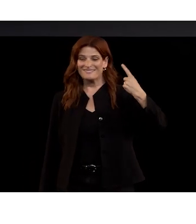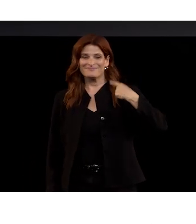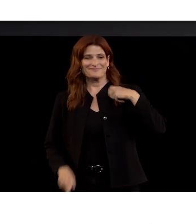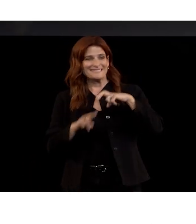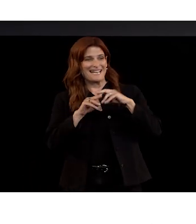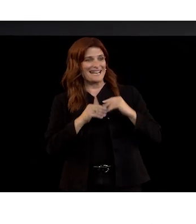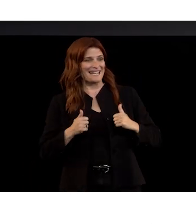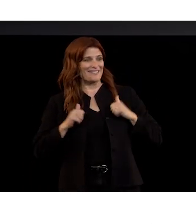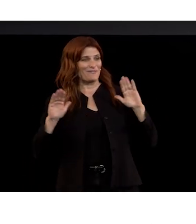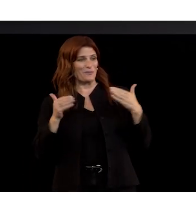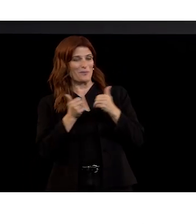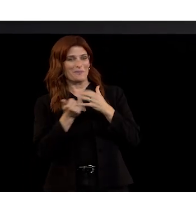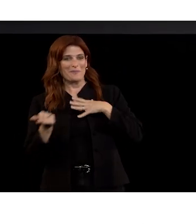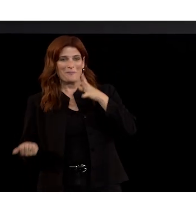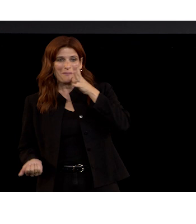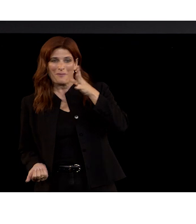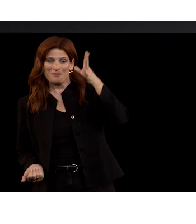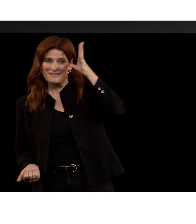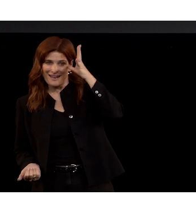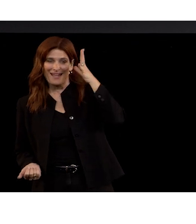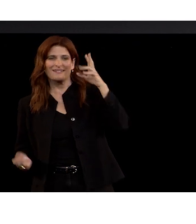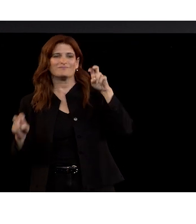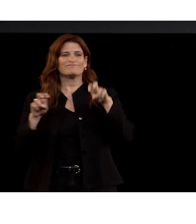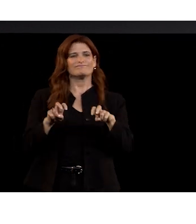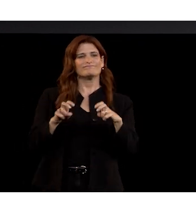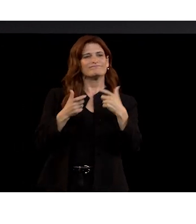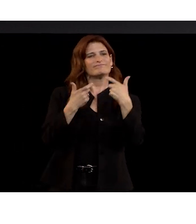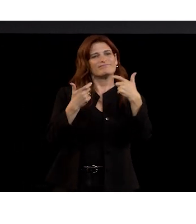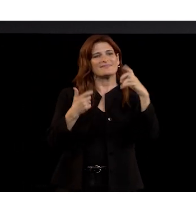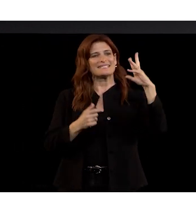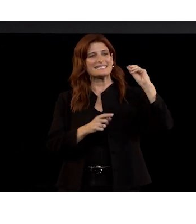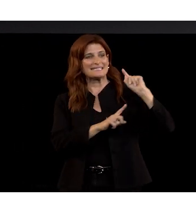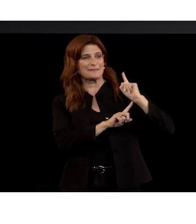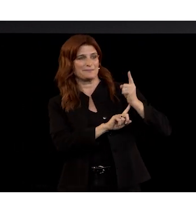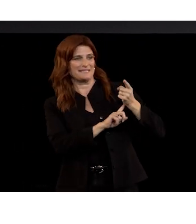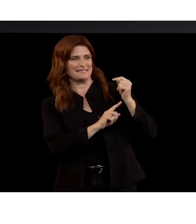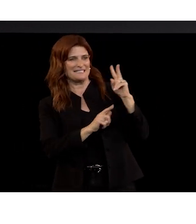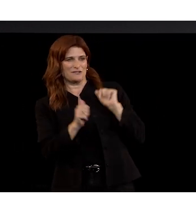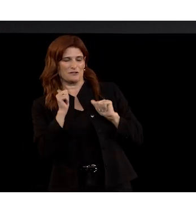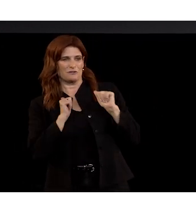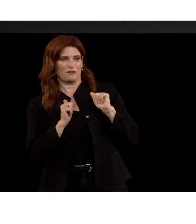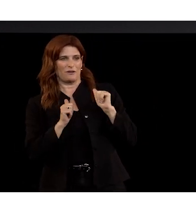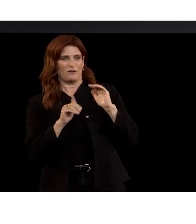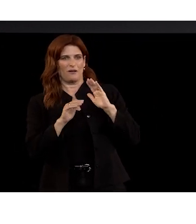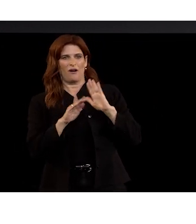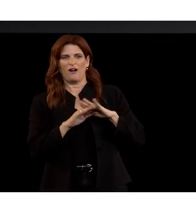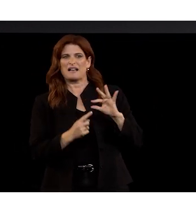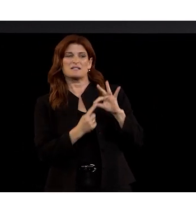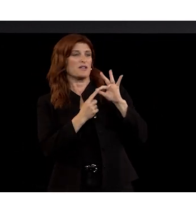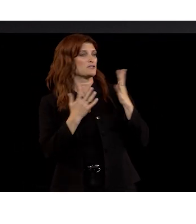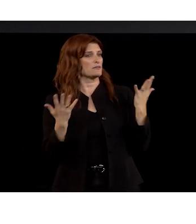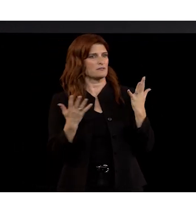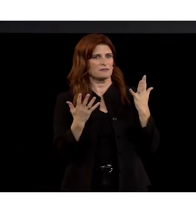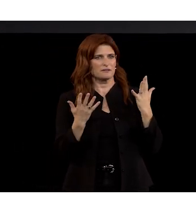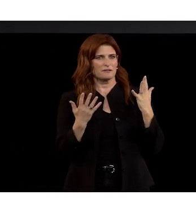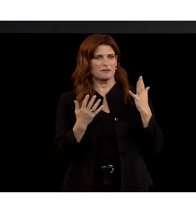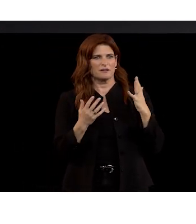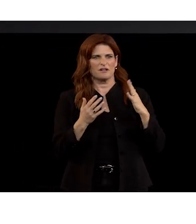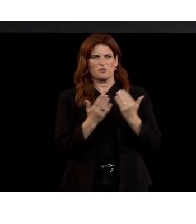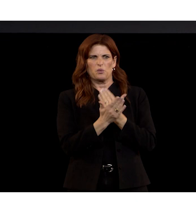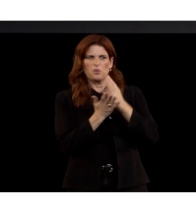When I was 11 years old, I sat in our living room with my parents, watching a 60-minute special on